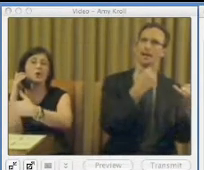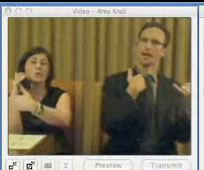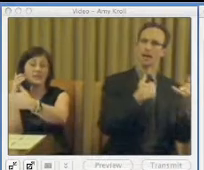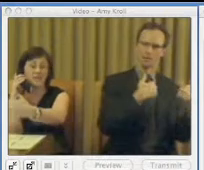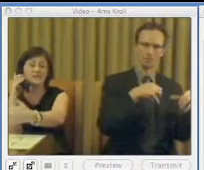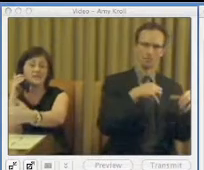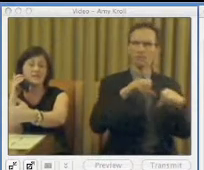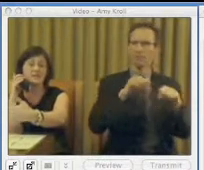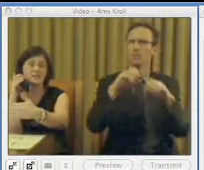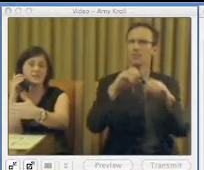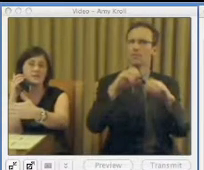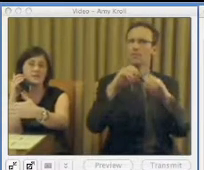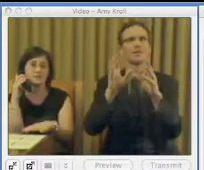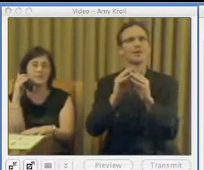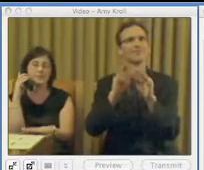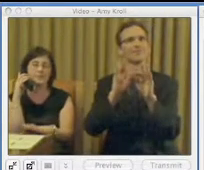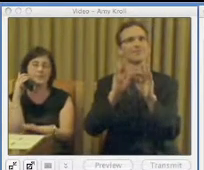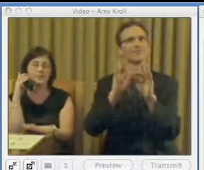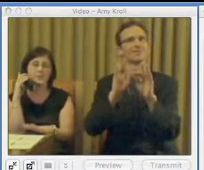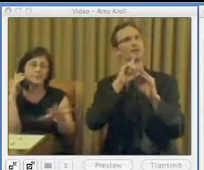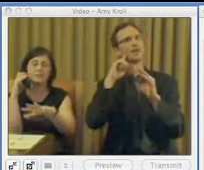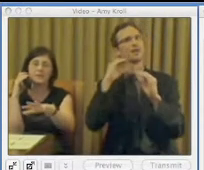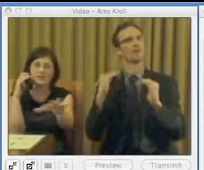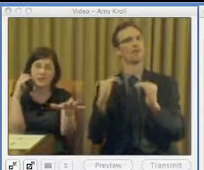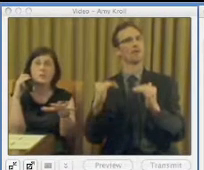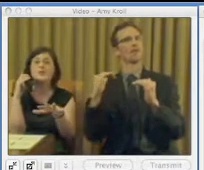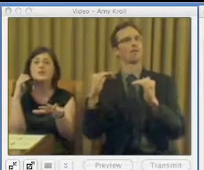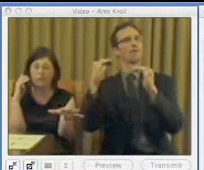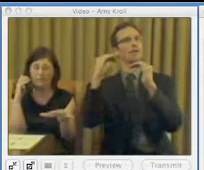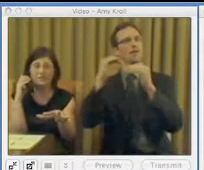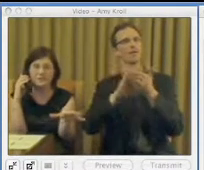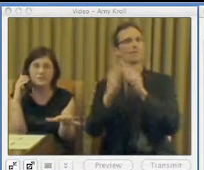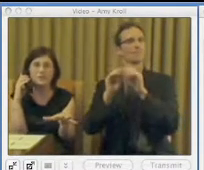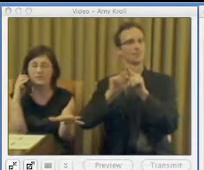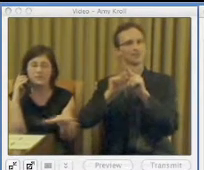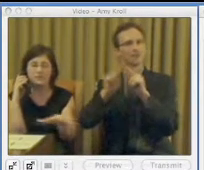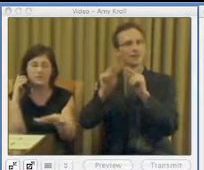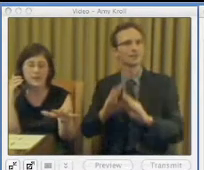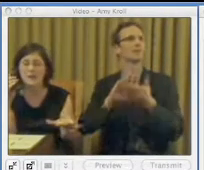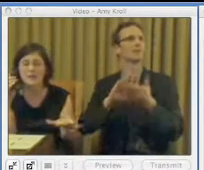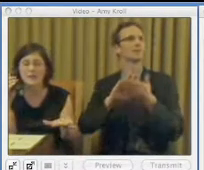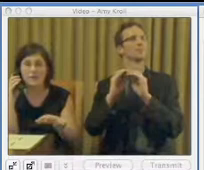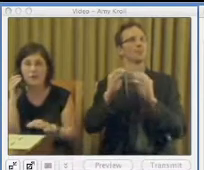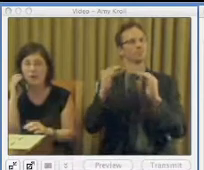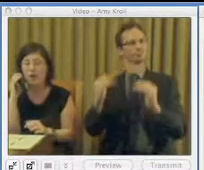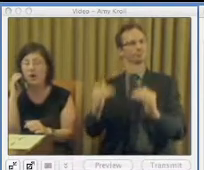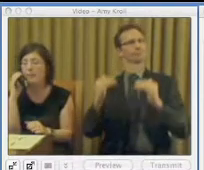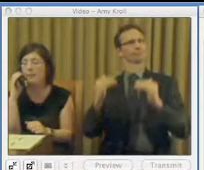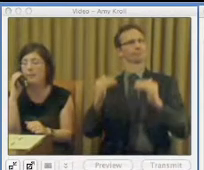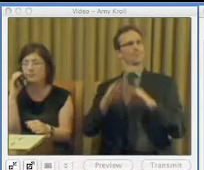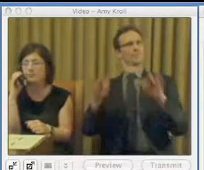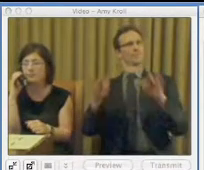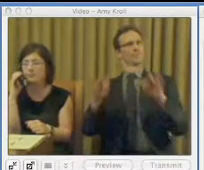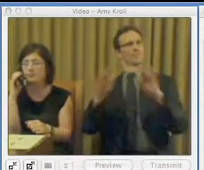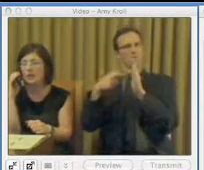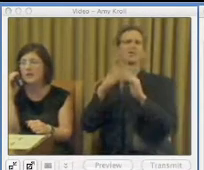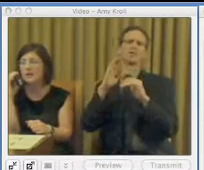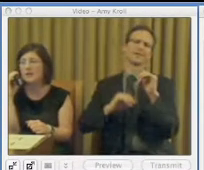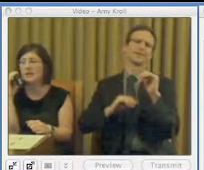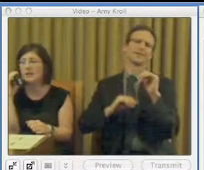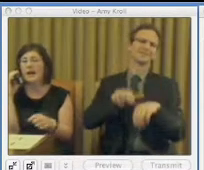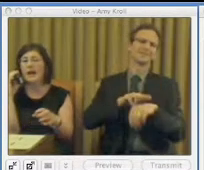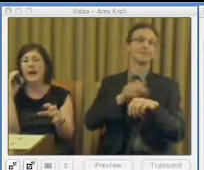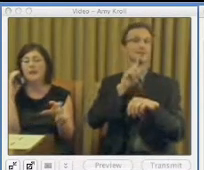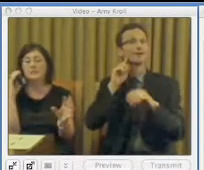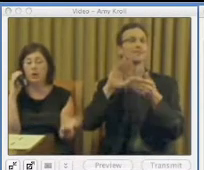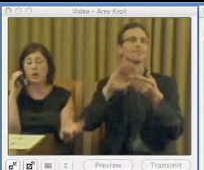education, taking on professional roles and attending conferences, aside from the deaf community conferences that we've had around for a very long time.